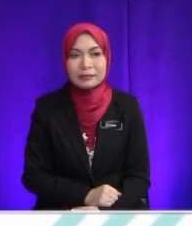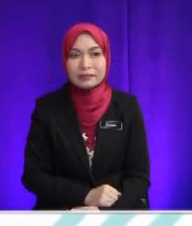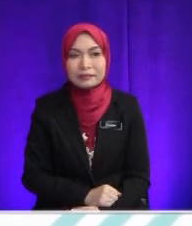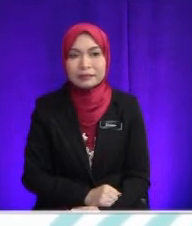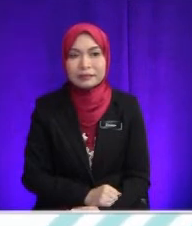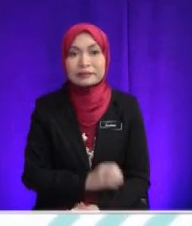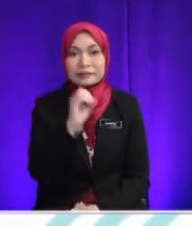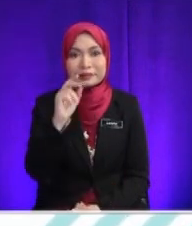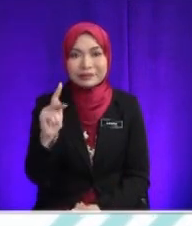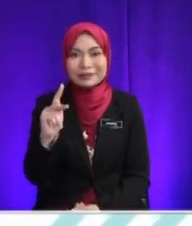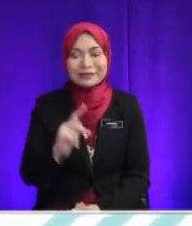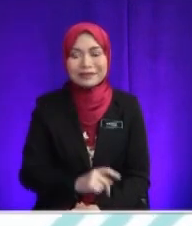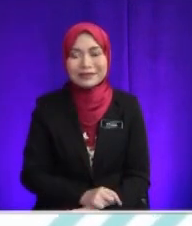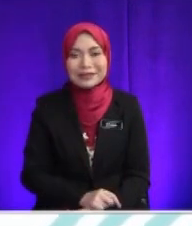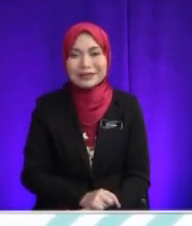Okay.